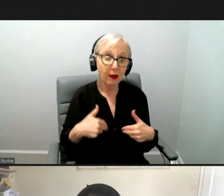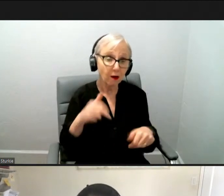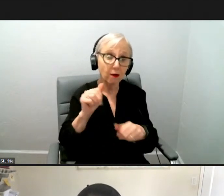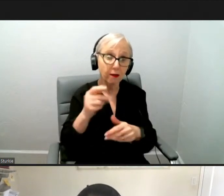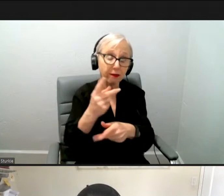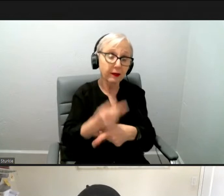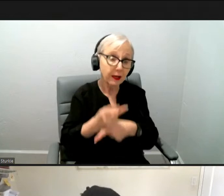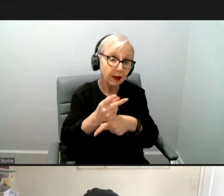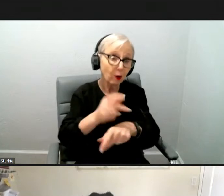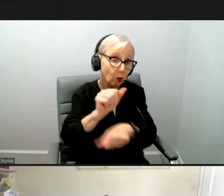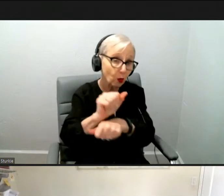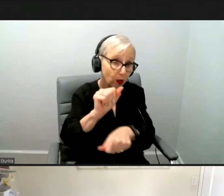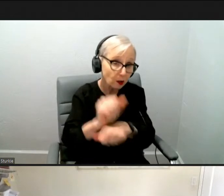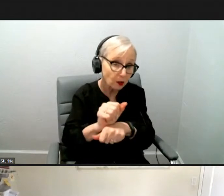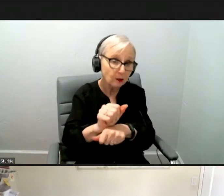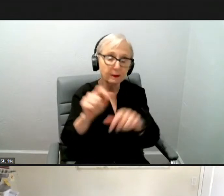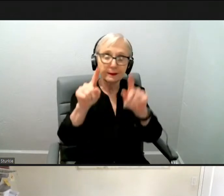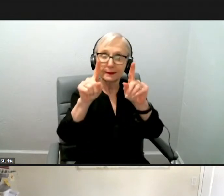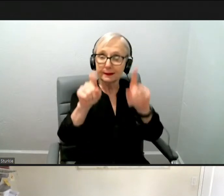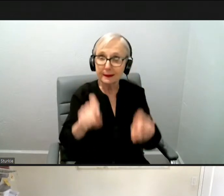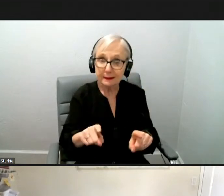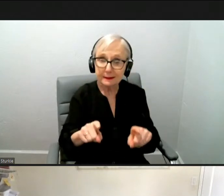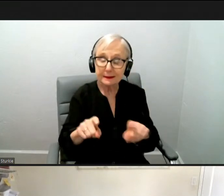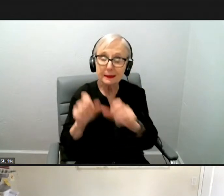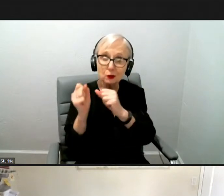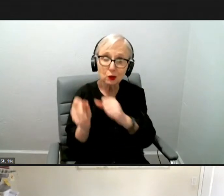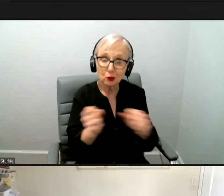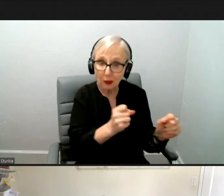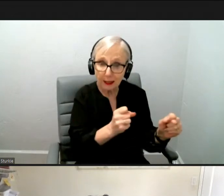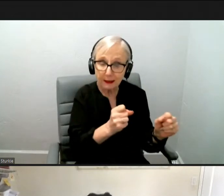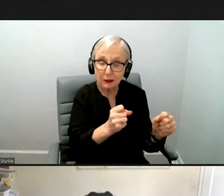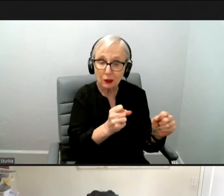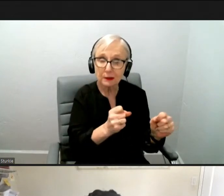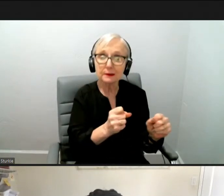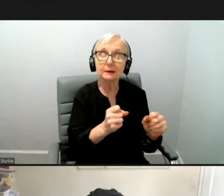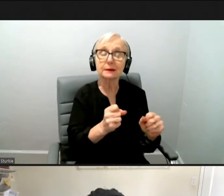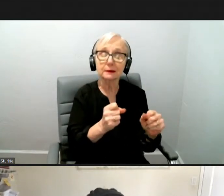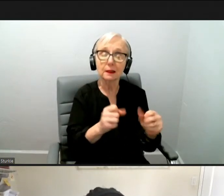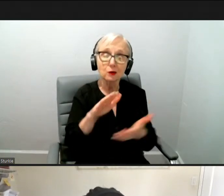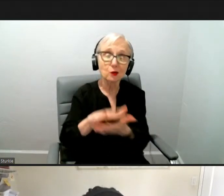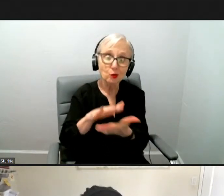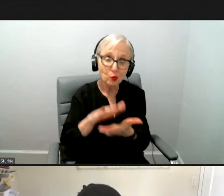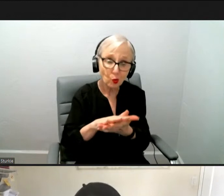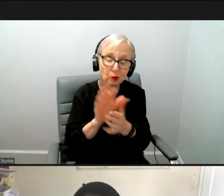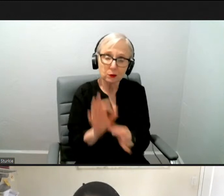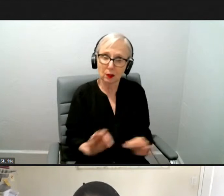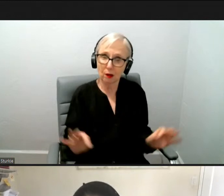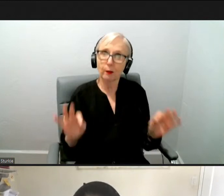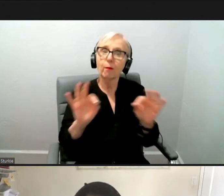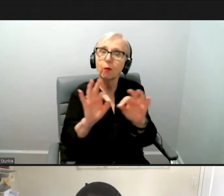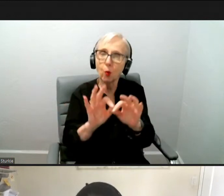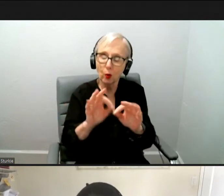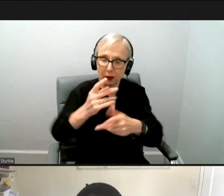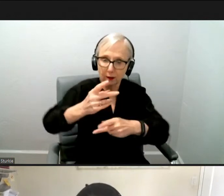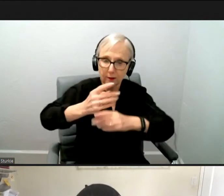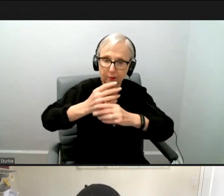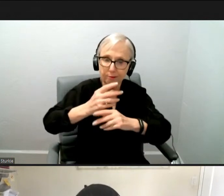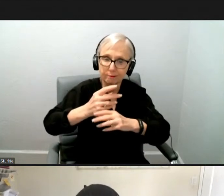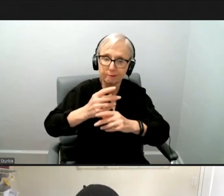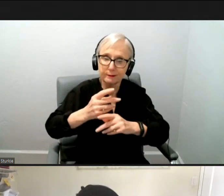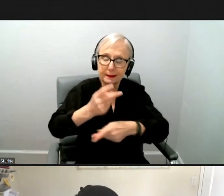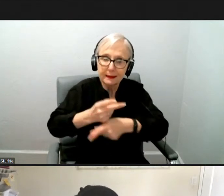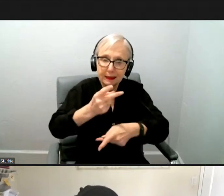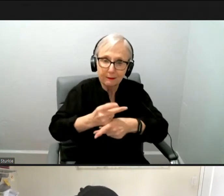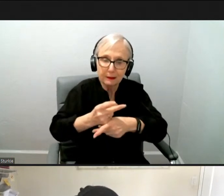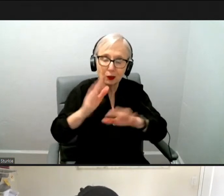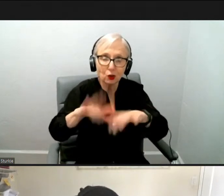to stay and testing strategies in schools are obviously a critical component of keeping kids in schools and